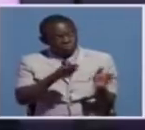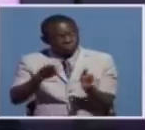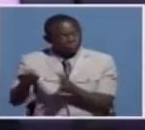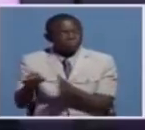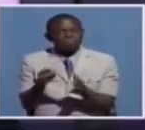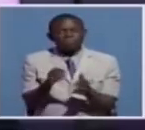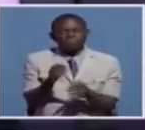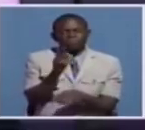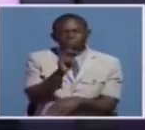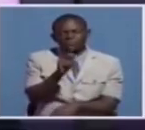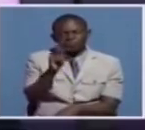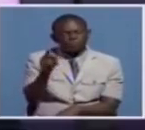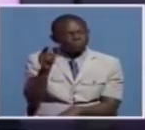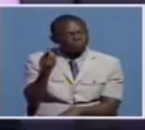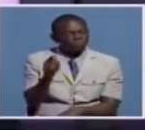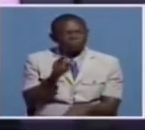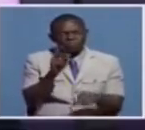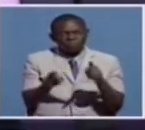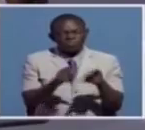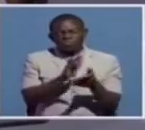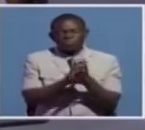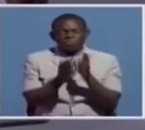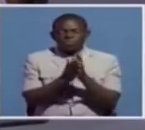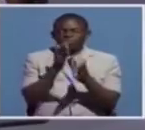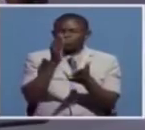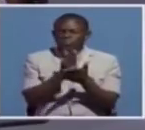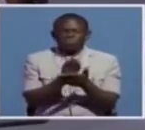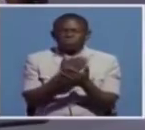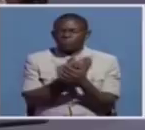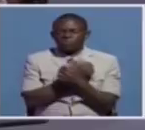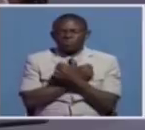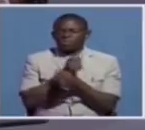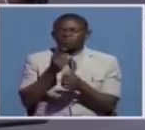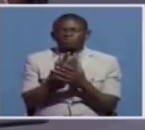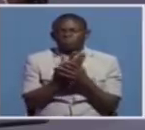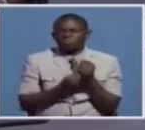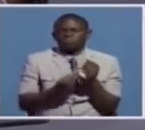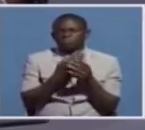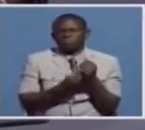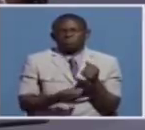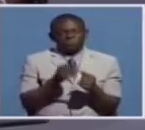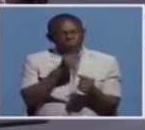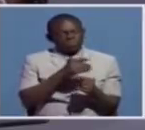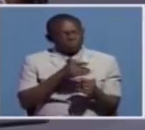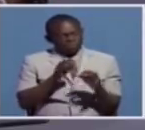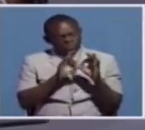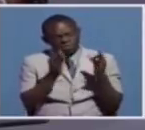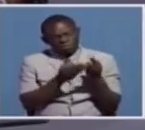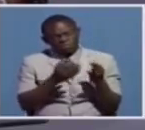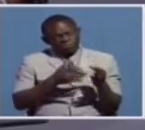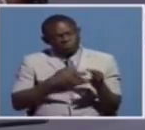was becoming unpopular. Did you see that as children and as family, or were you shielded from the reality? Remember that